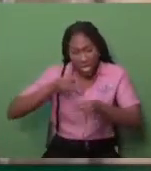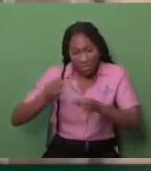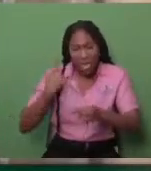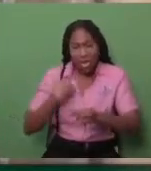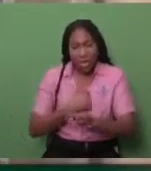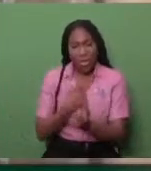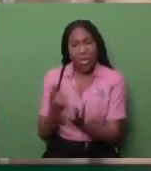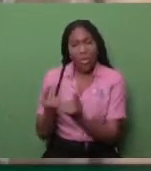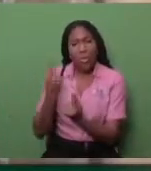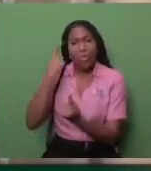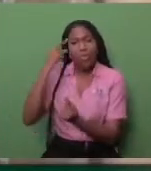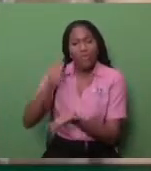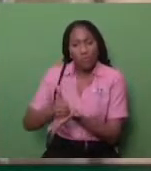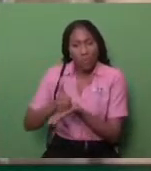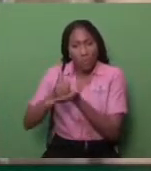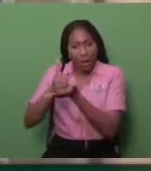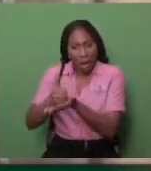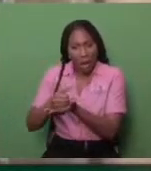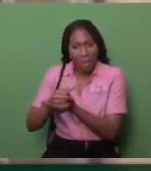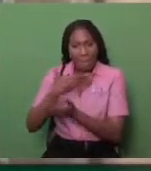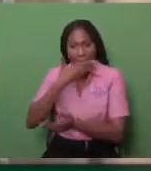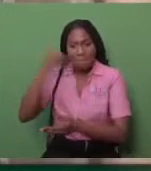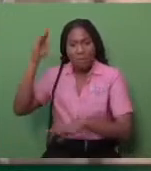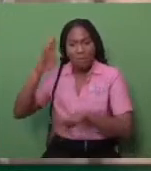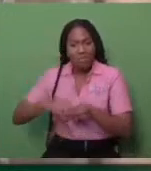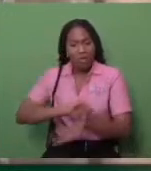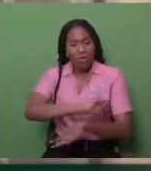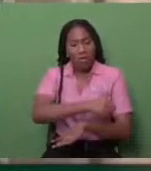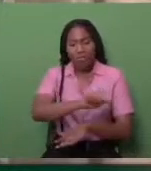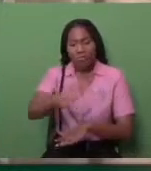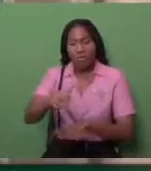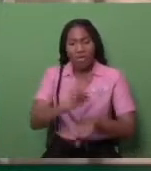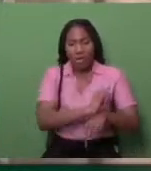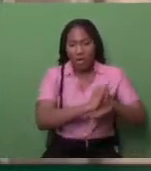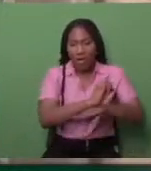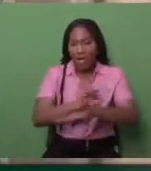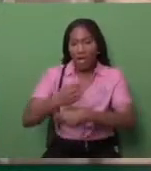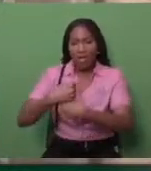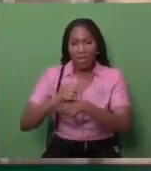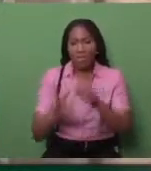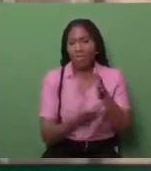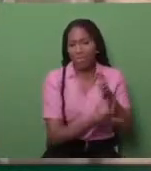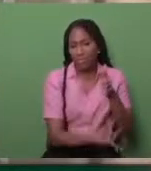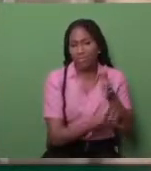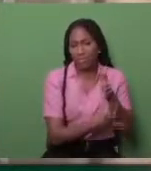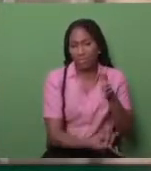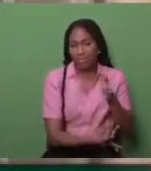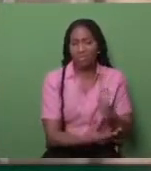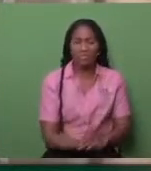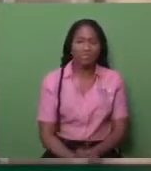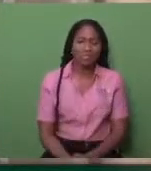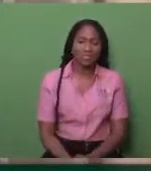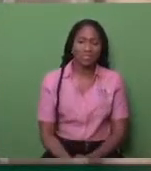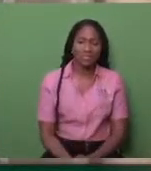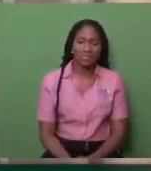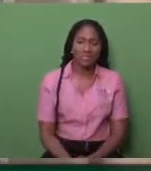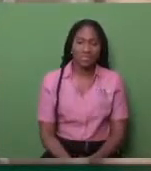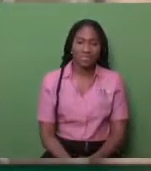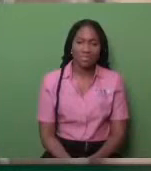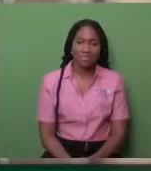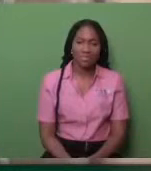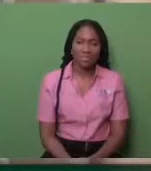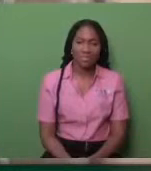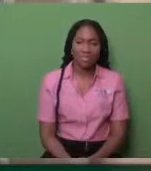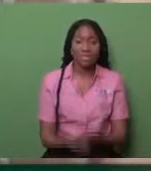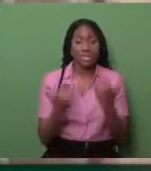But clearly none of that is happening now, where Exxon has declared that it will leave. There are